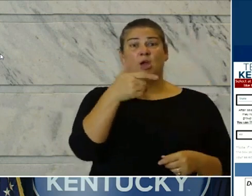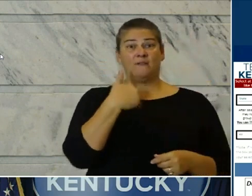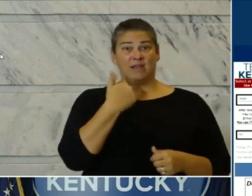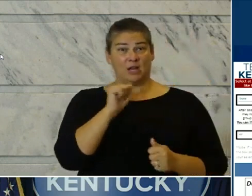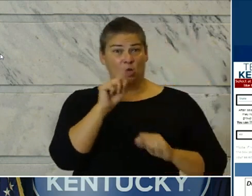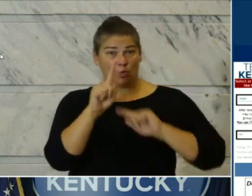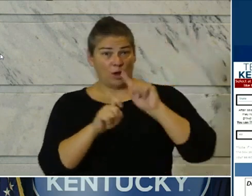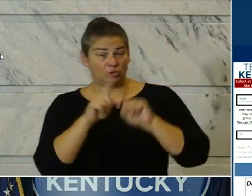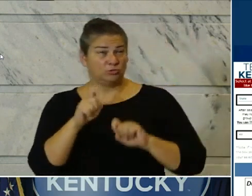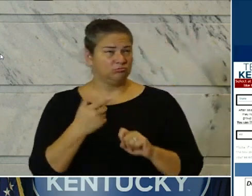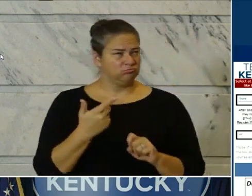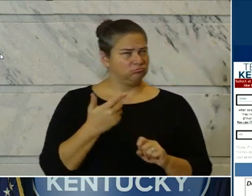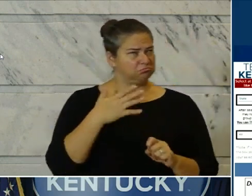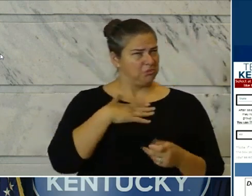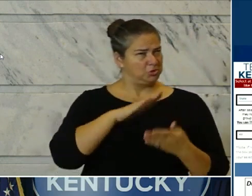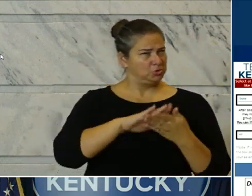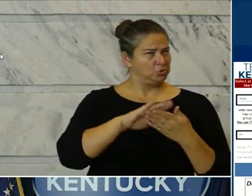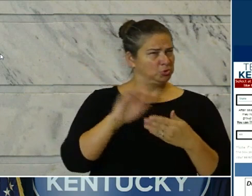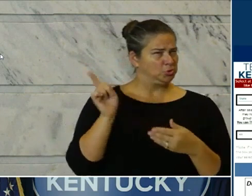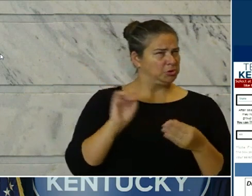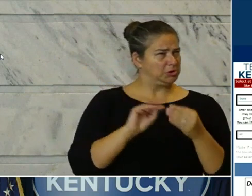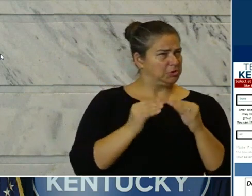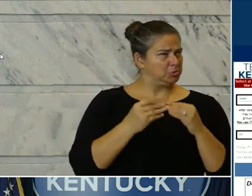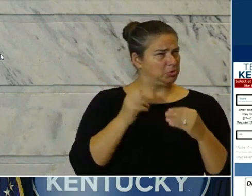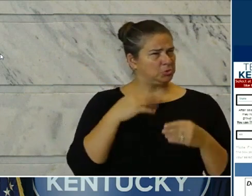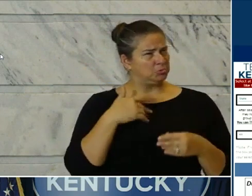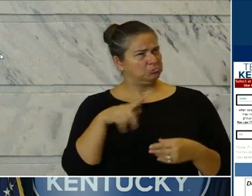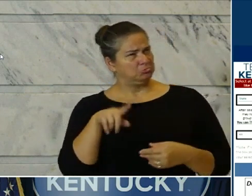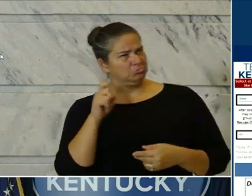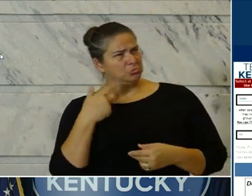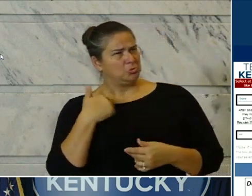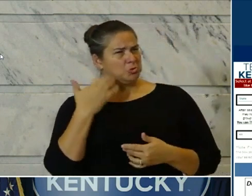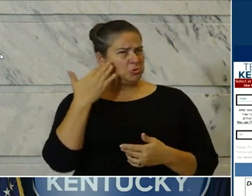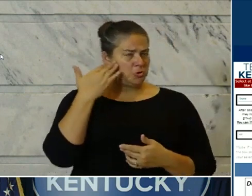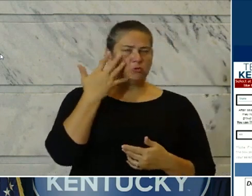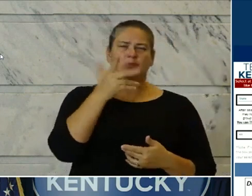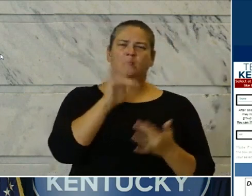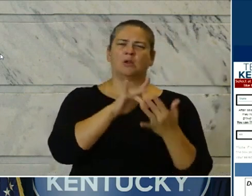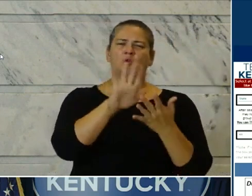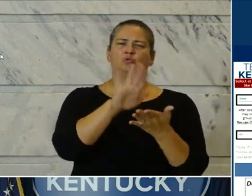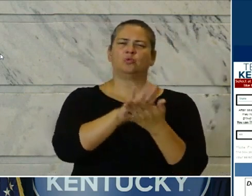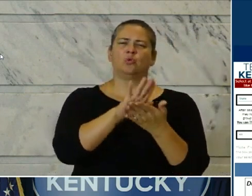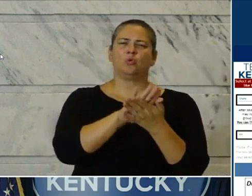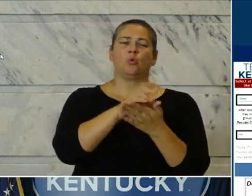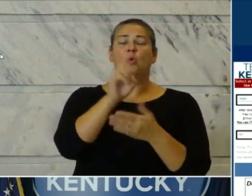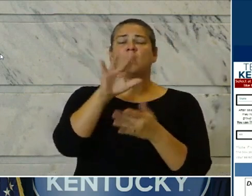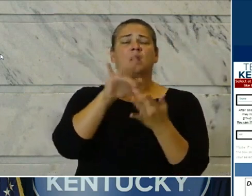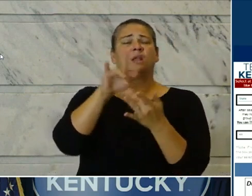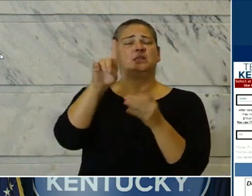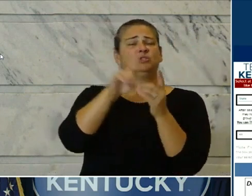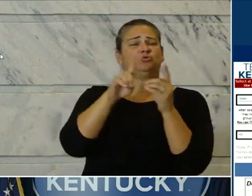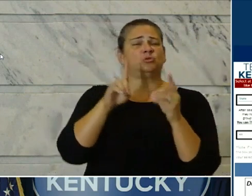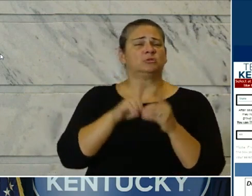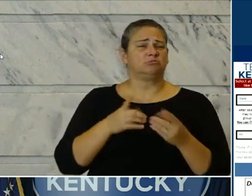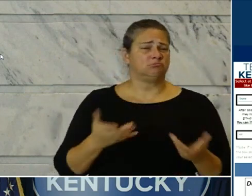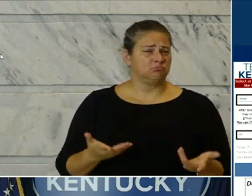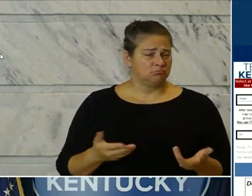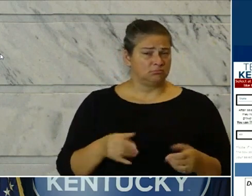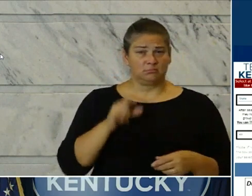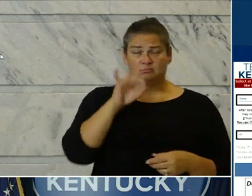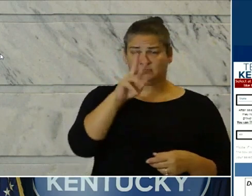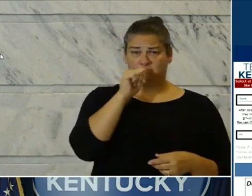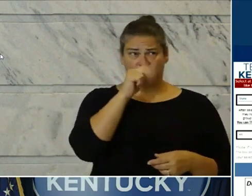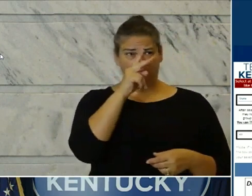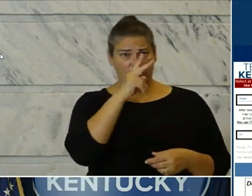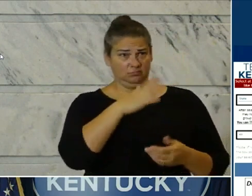school's self-reported numbers, then you need to contact your local school or the school district itself. And if you do not see your